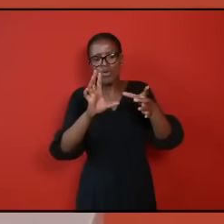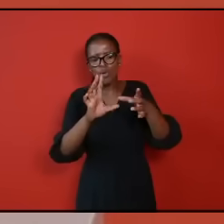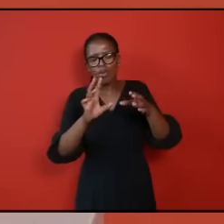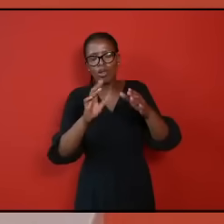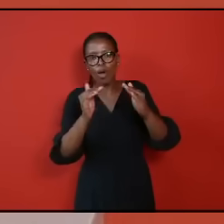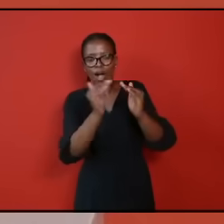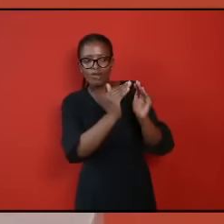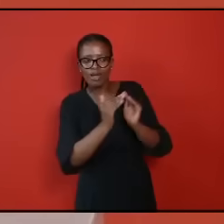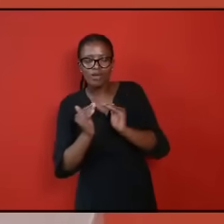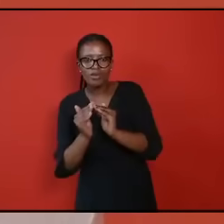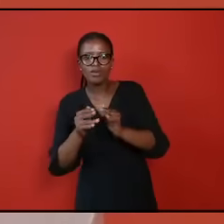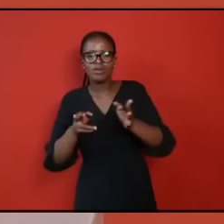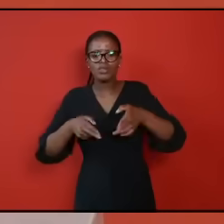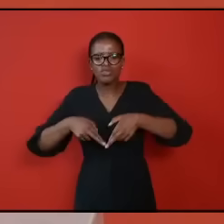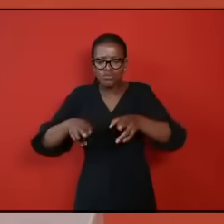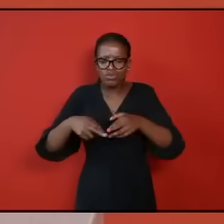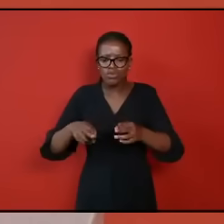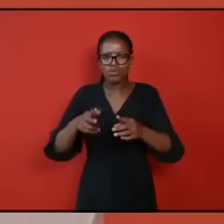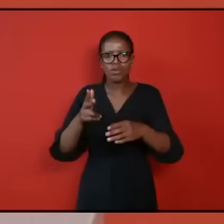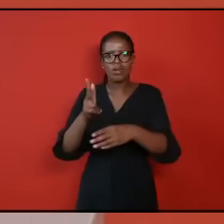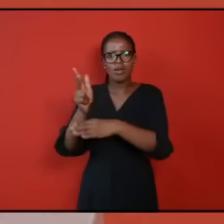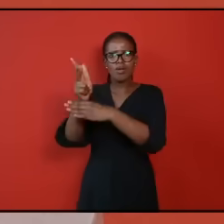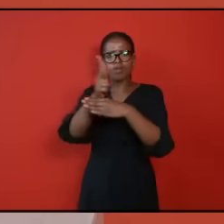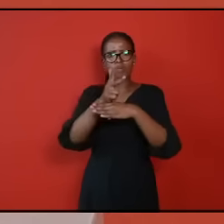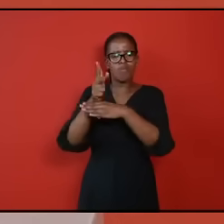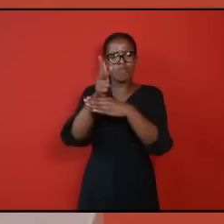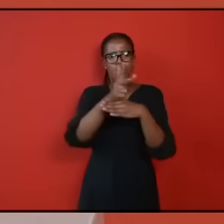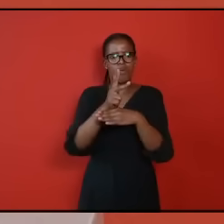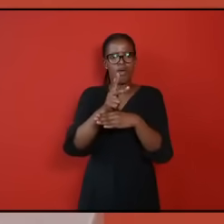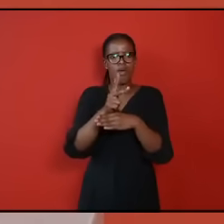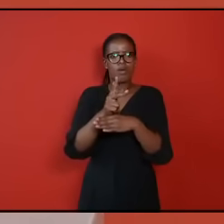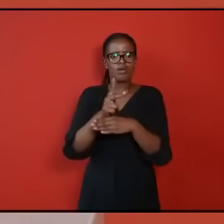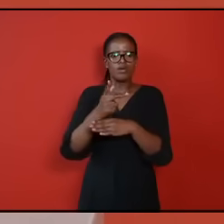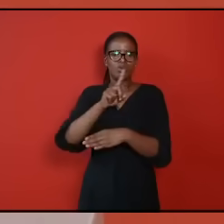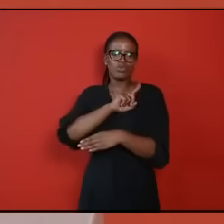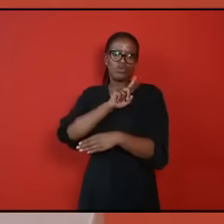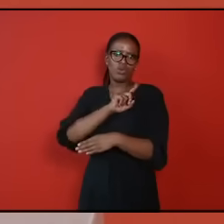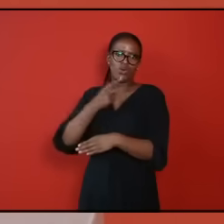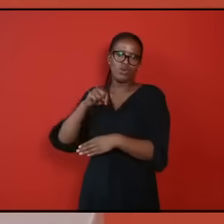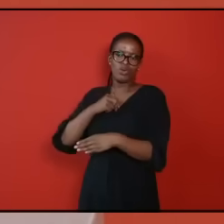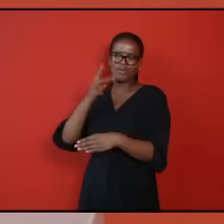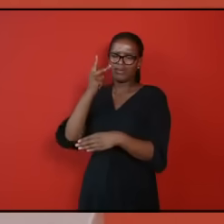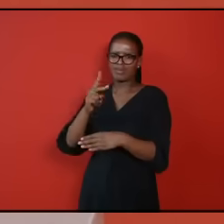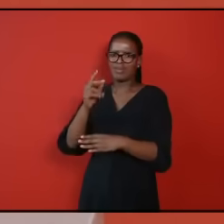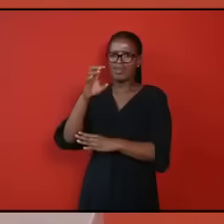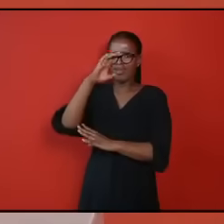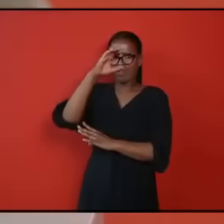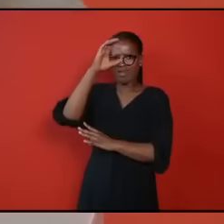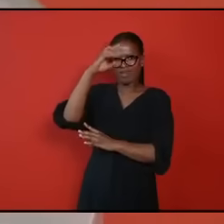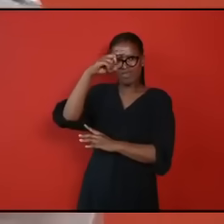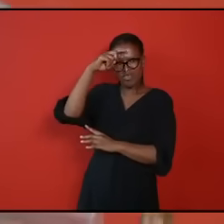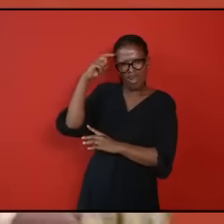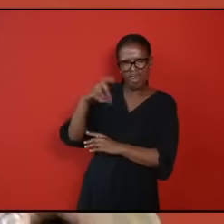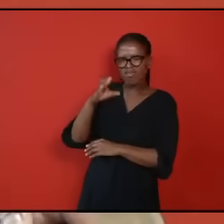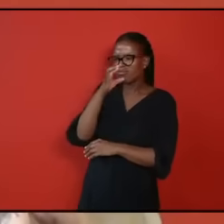streets. It's a way of monitoring streets so that we don't succumb to drunkards and criminals that have taken over the